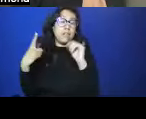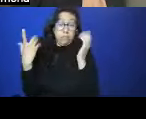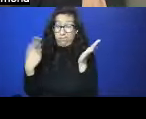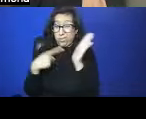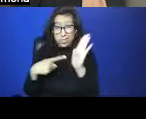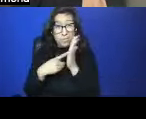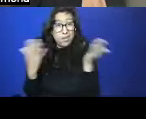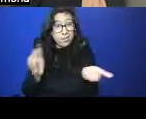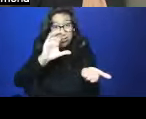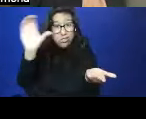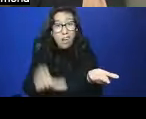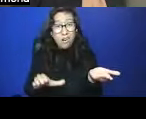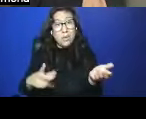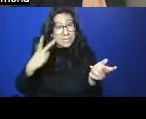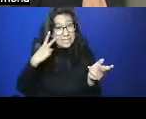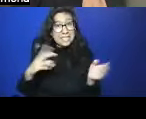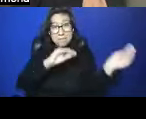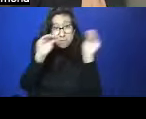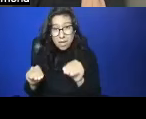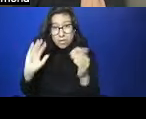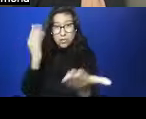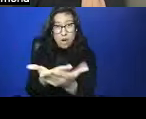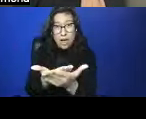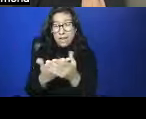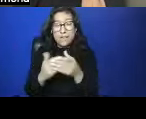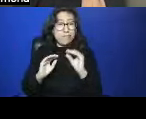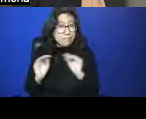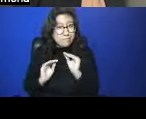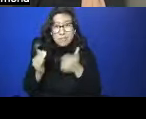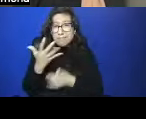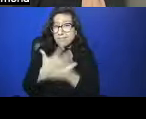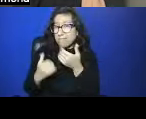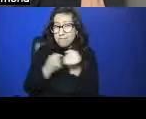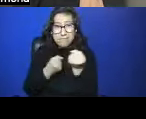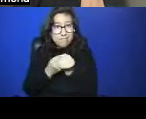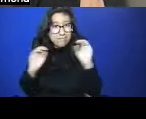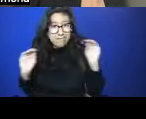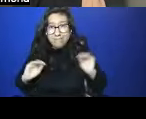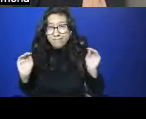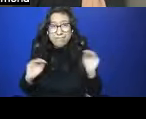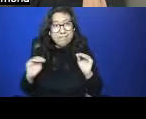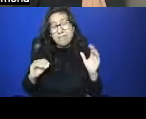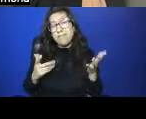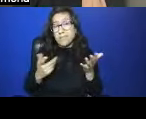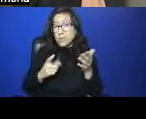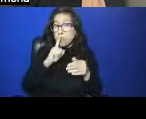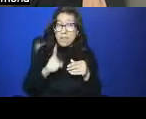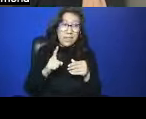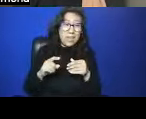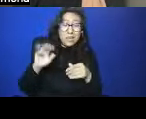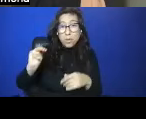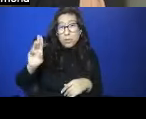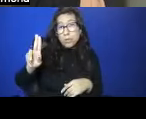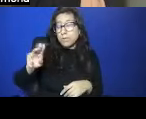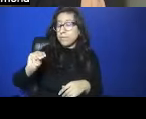Chicago, where we are seeing migrants arriving without enough social support outside of informally supported mutual aid